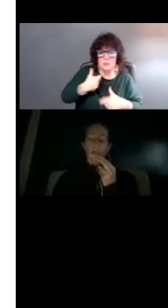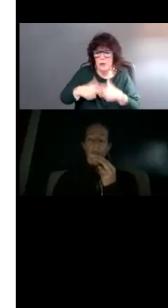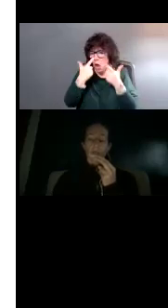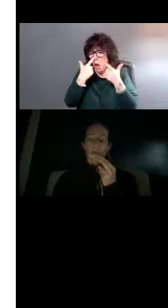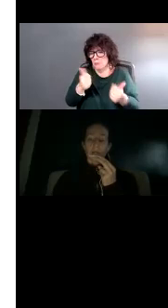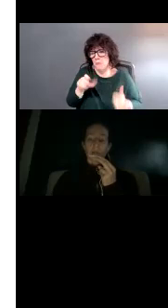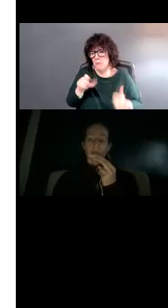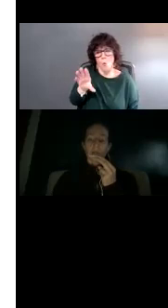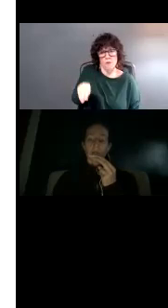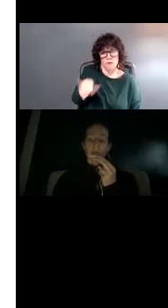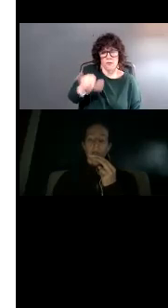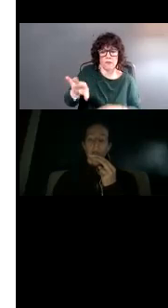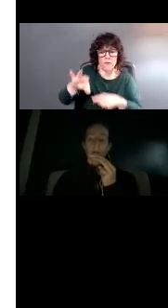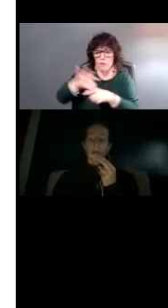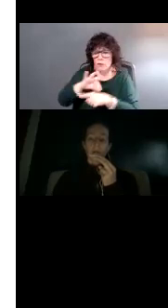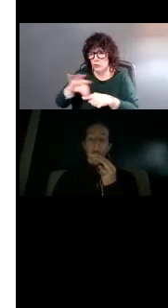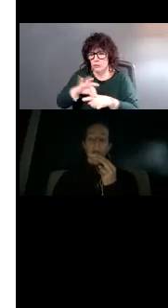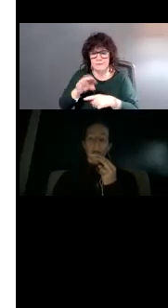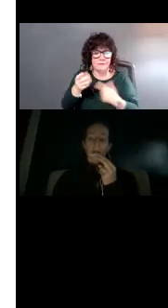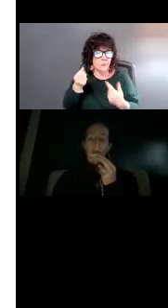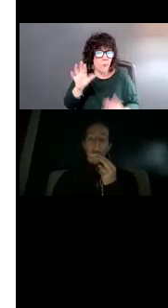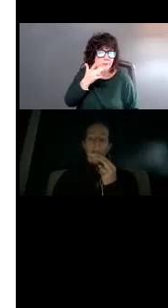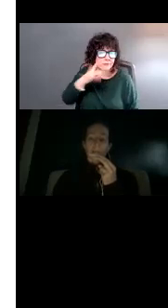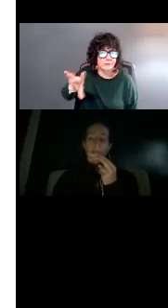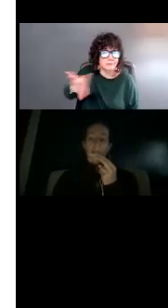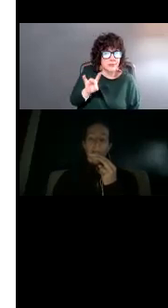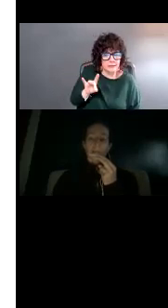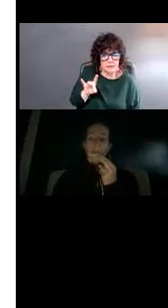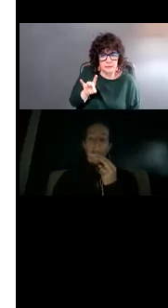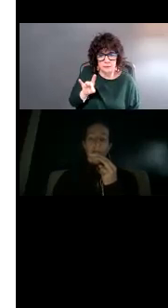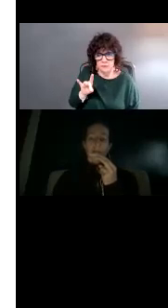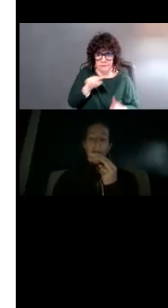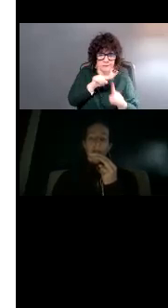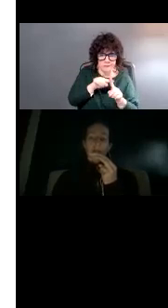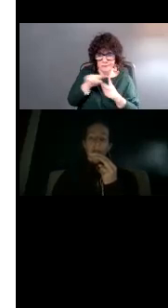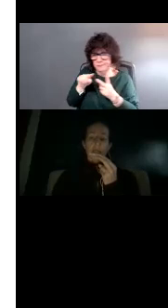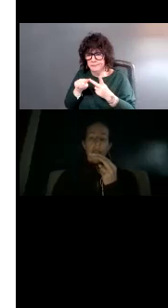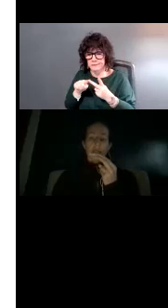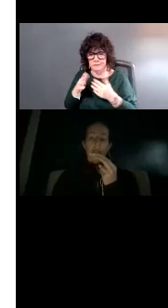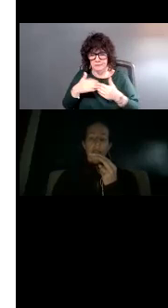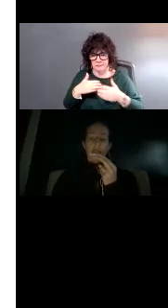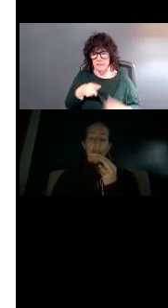a channel. If you cannot listen to the interpreter, please use the chat box to ask for help.